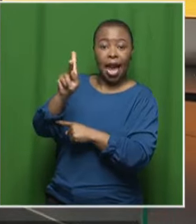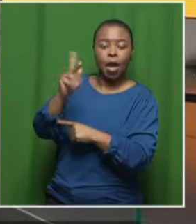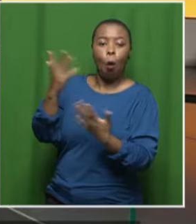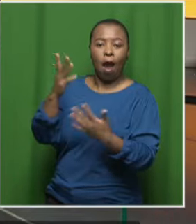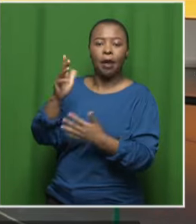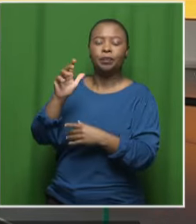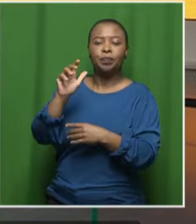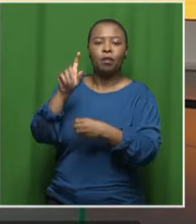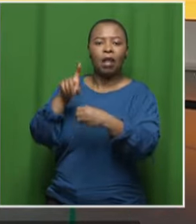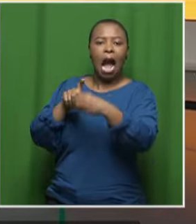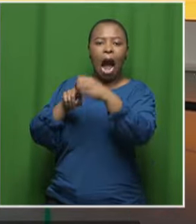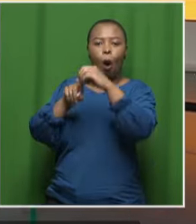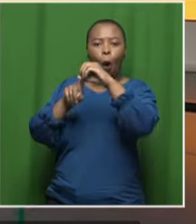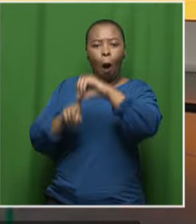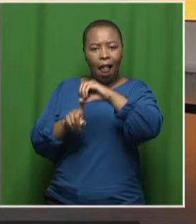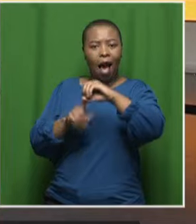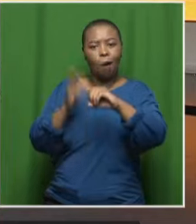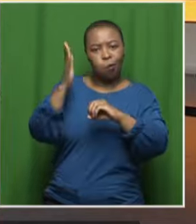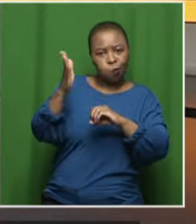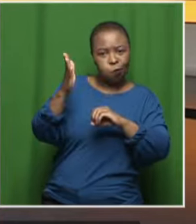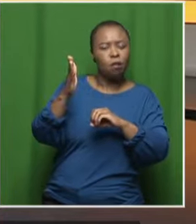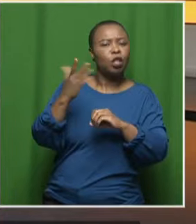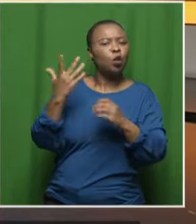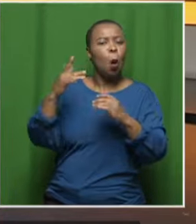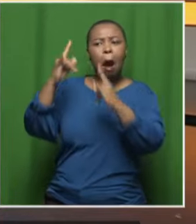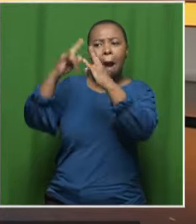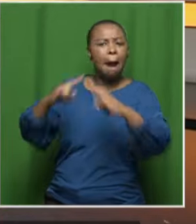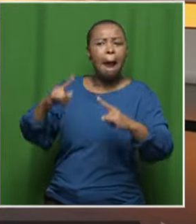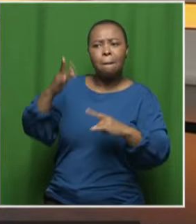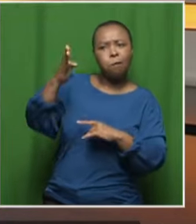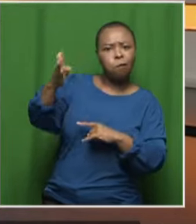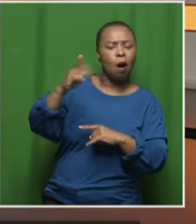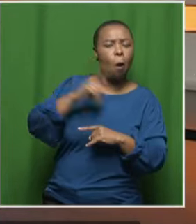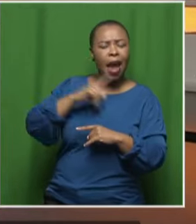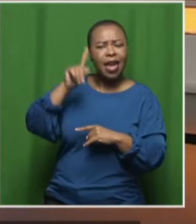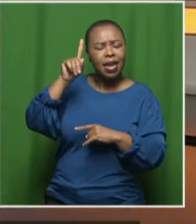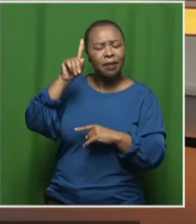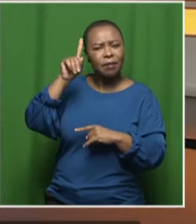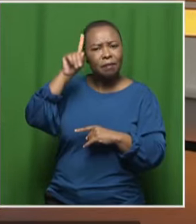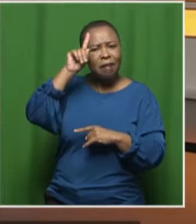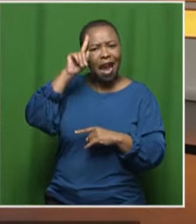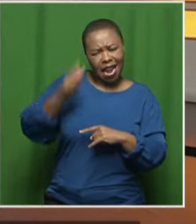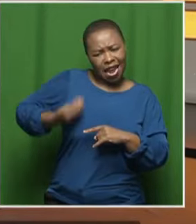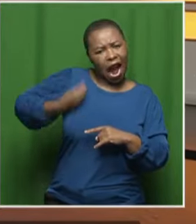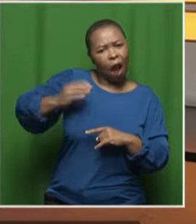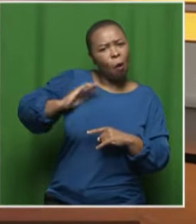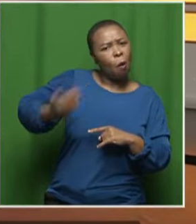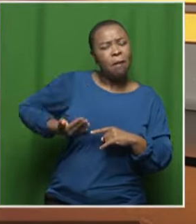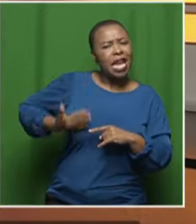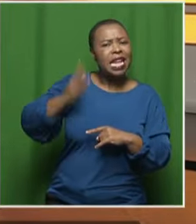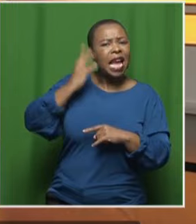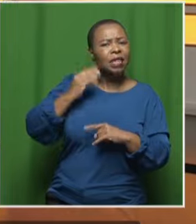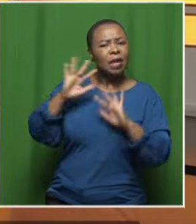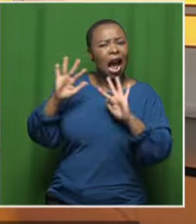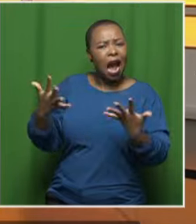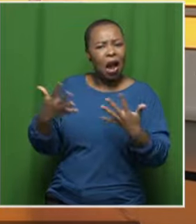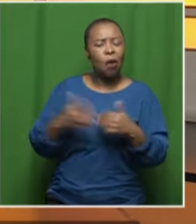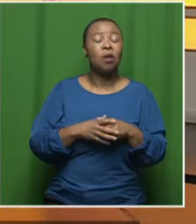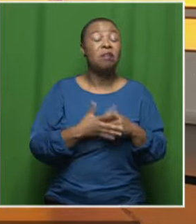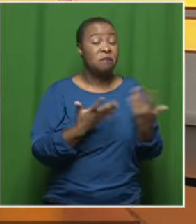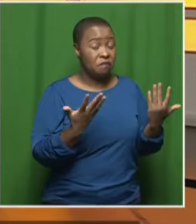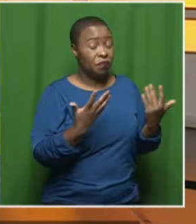it was, I mean, how life was in those camps, especially for a young black woman. You know, what I find interesting